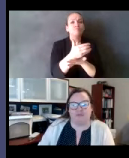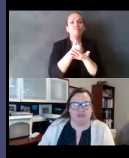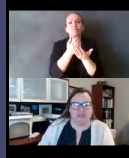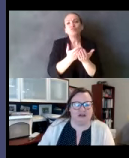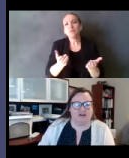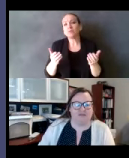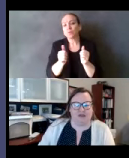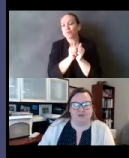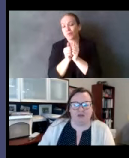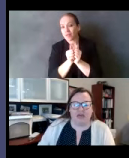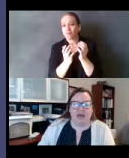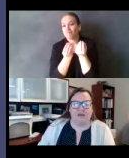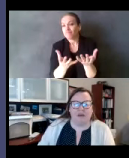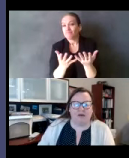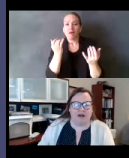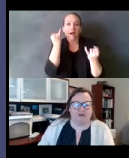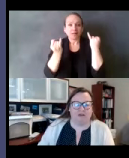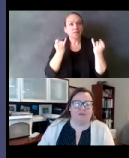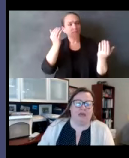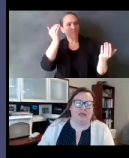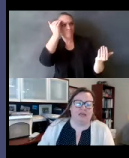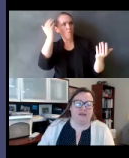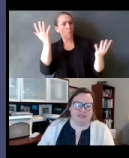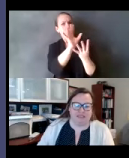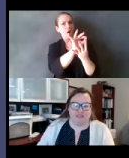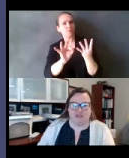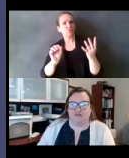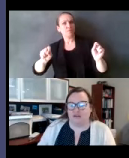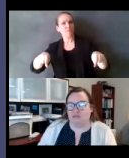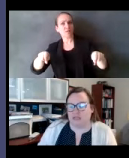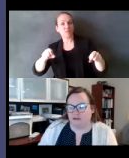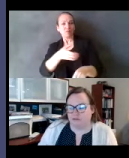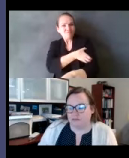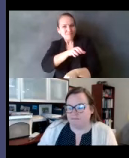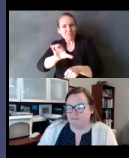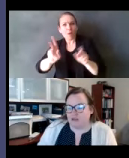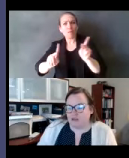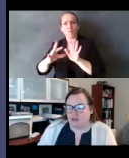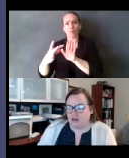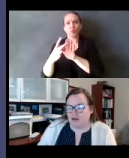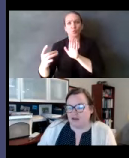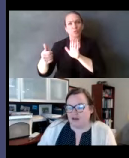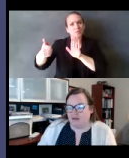the options that are available and empower everyone to make the best decision for themselves.